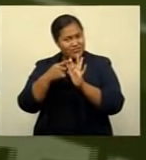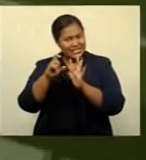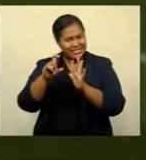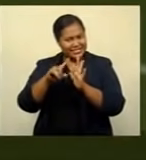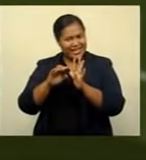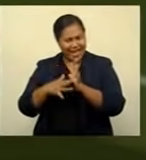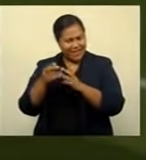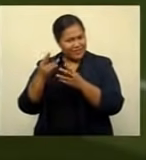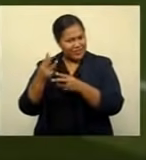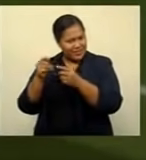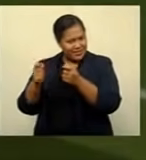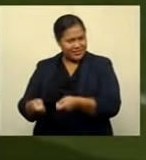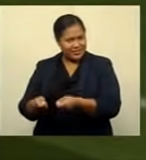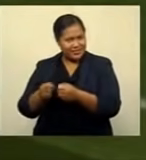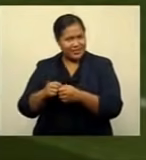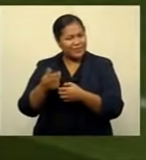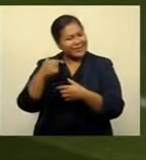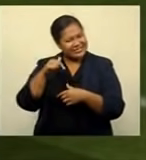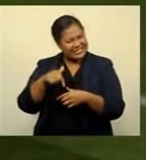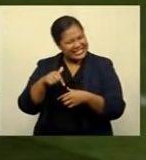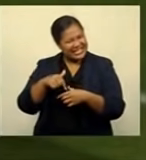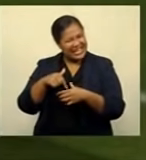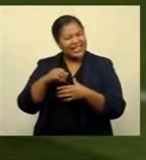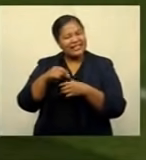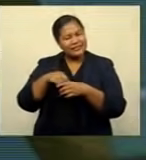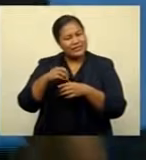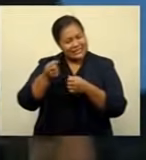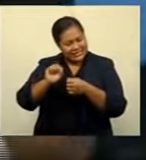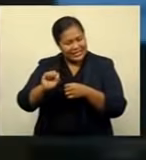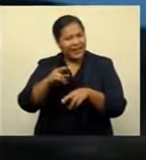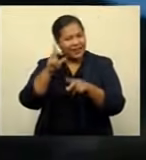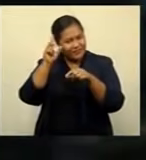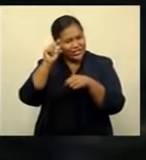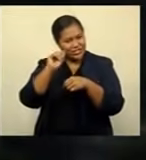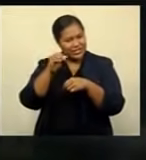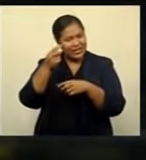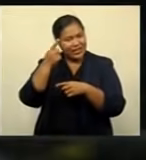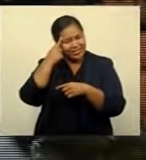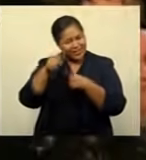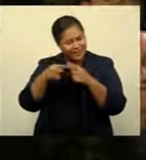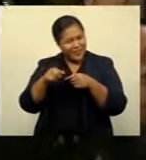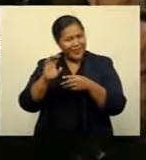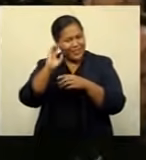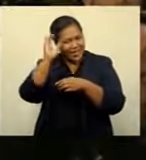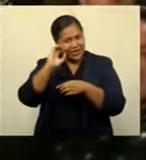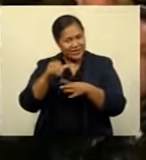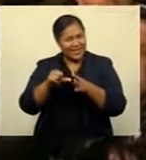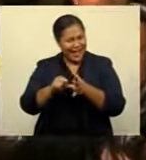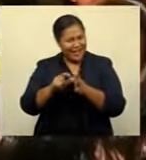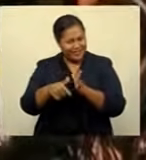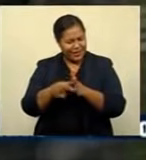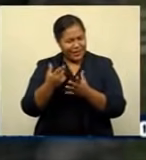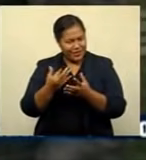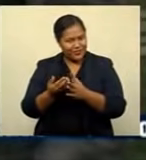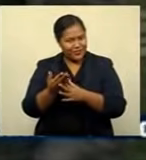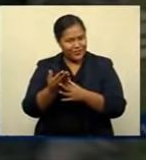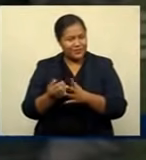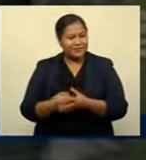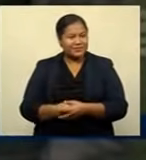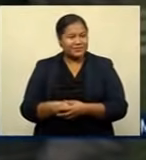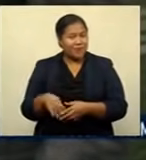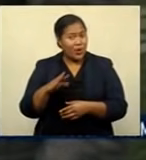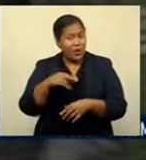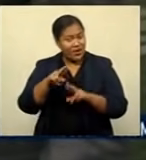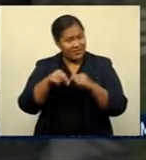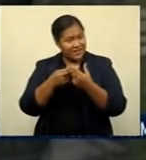star, but deep down he's still a Fijian. He's thinking about the country and the difficult time we are going through. You know, of all our families back